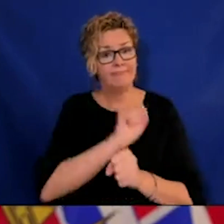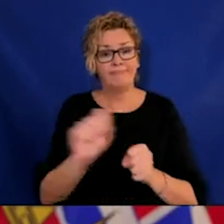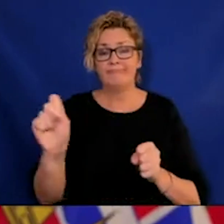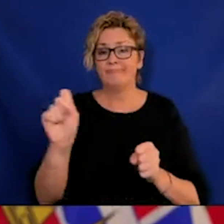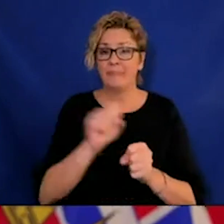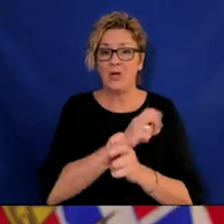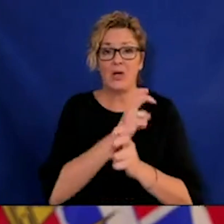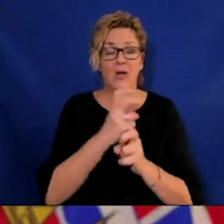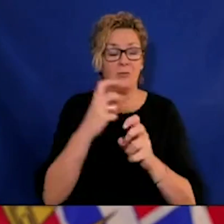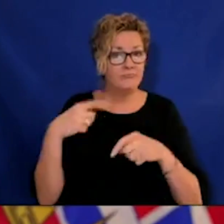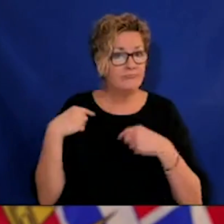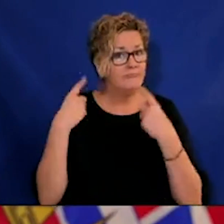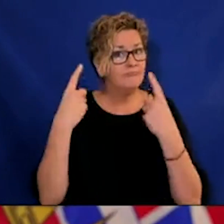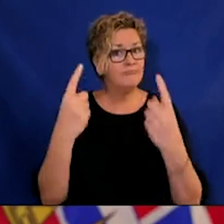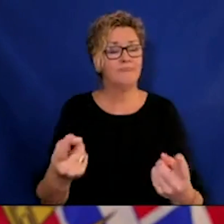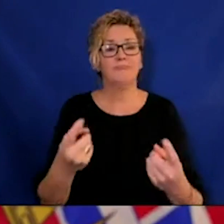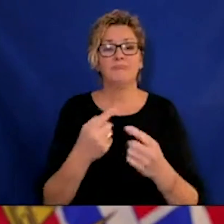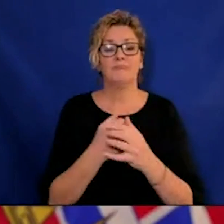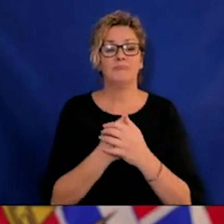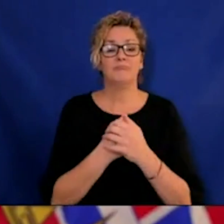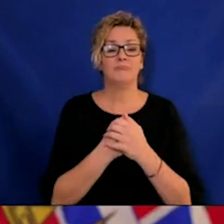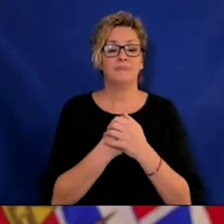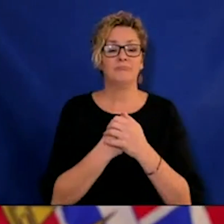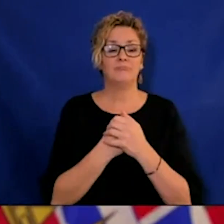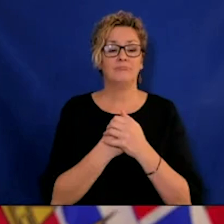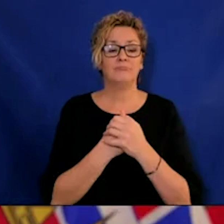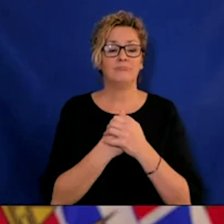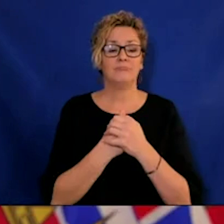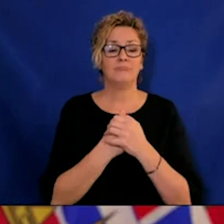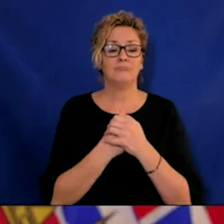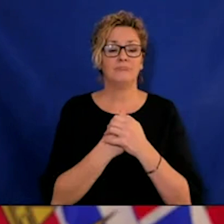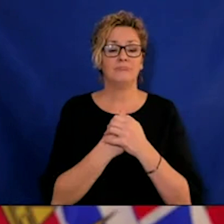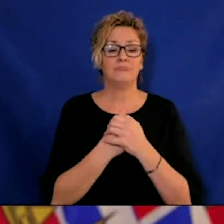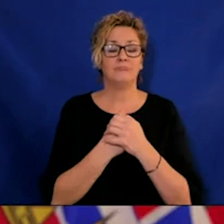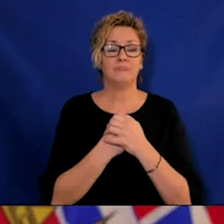last line of defense right now, but have been working so hard